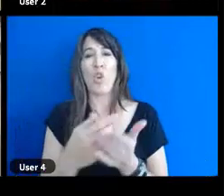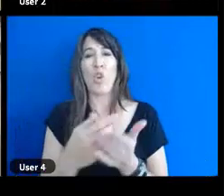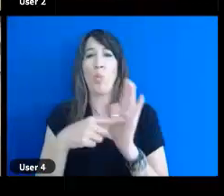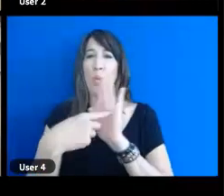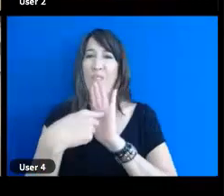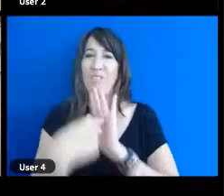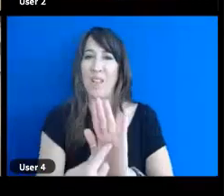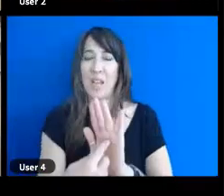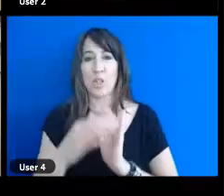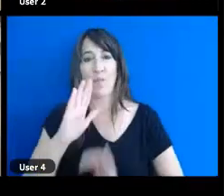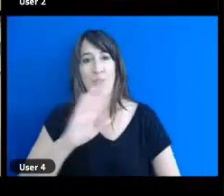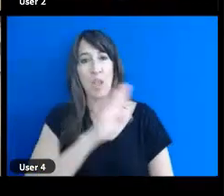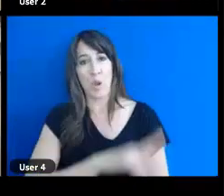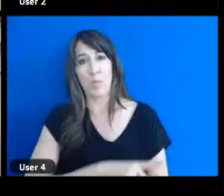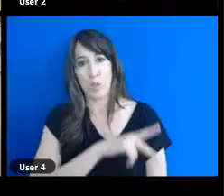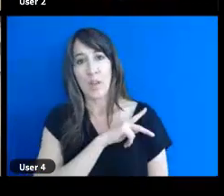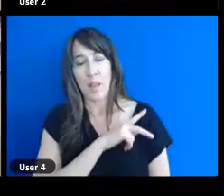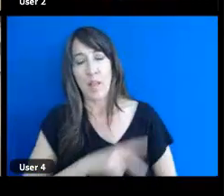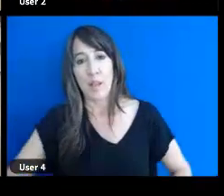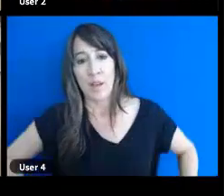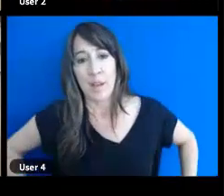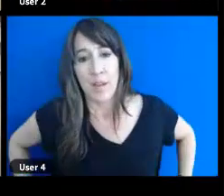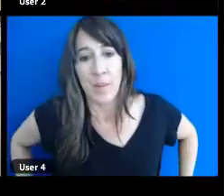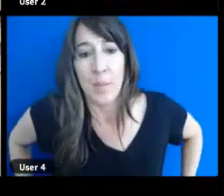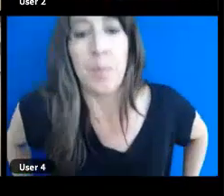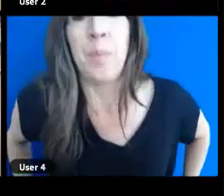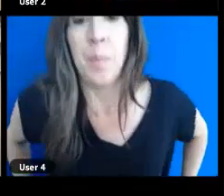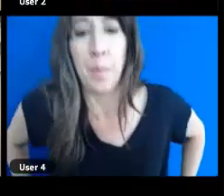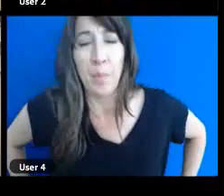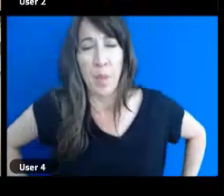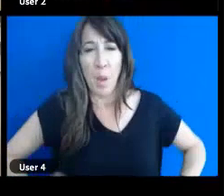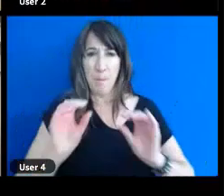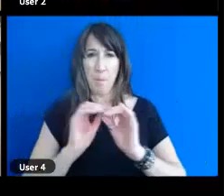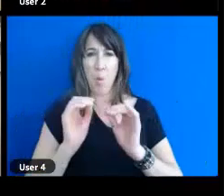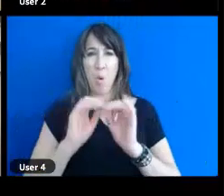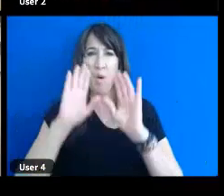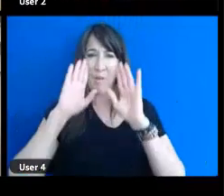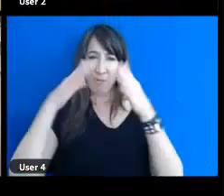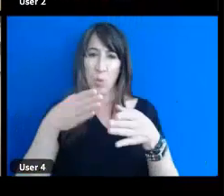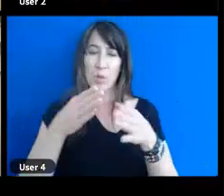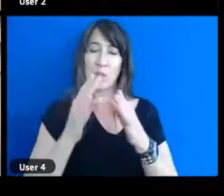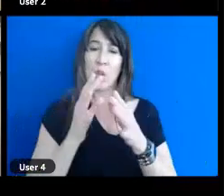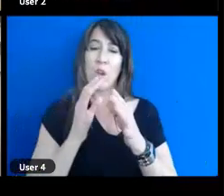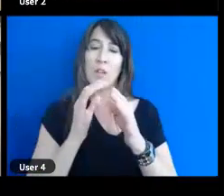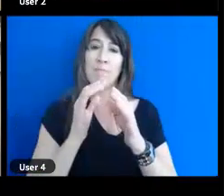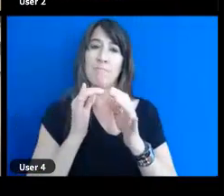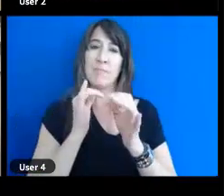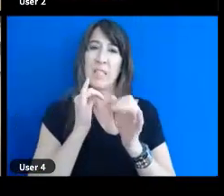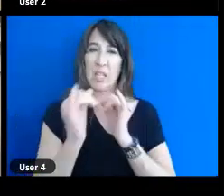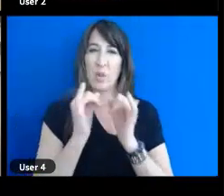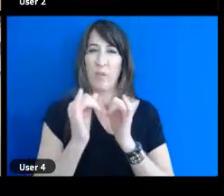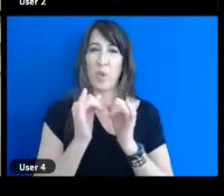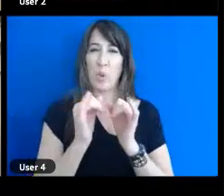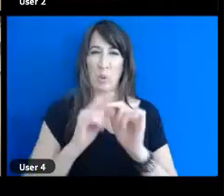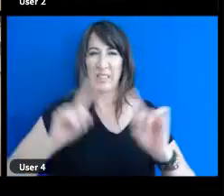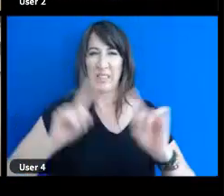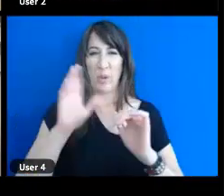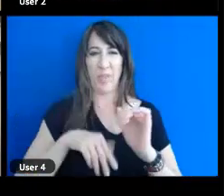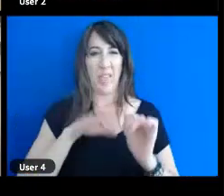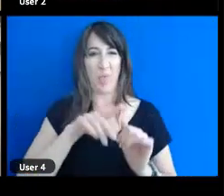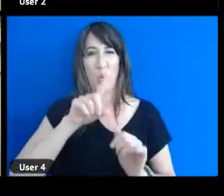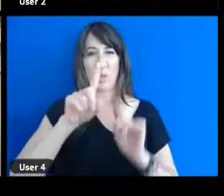those types of questions, the person just does not do well. It's not a reflection of their personality. I would rely